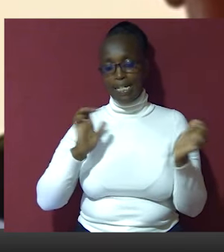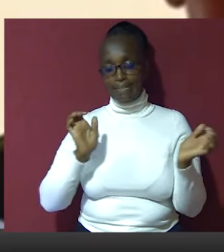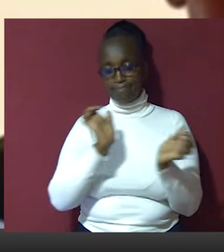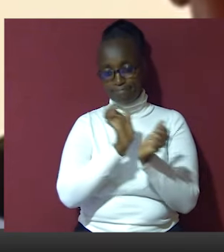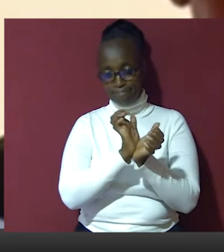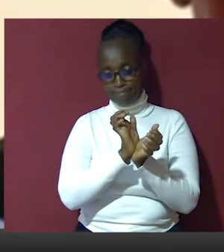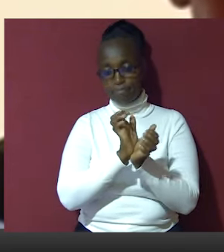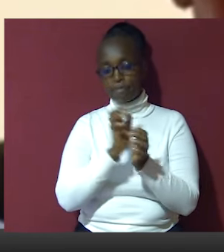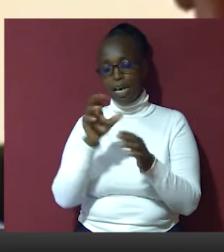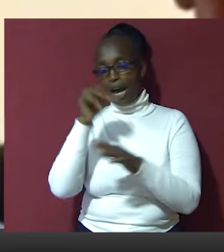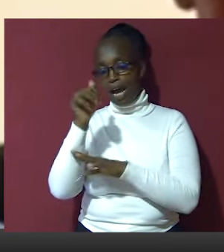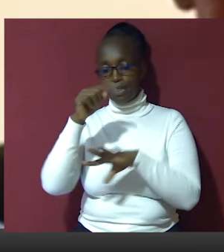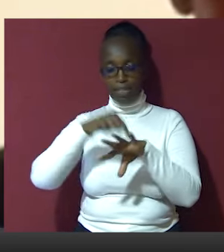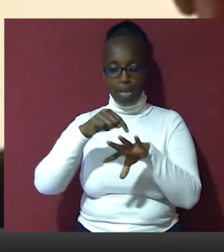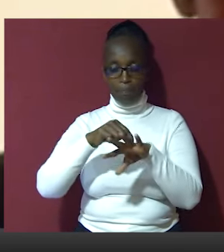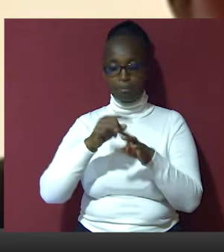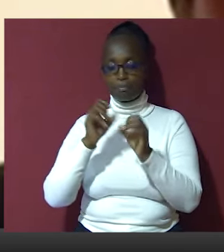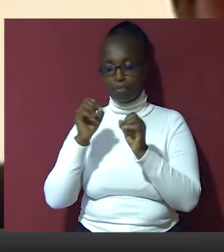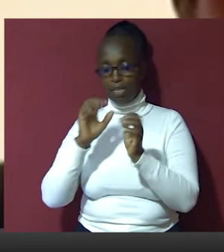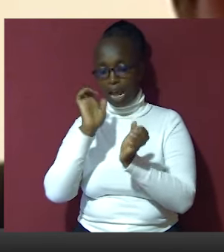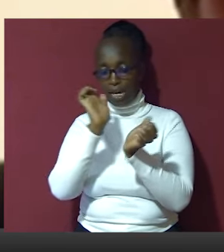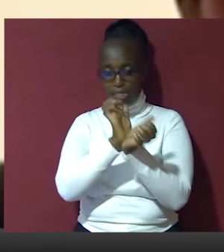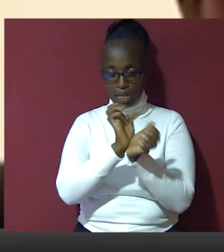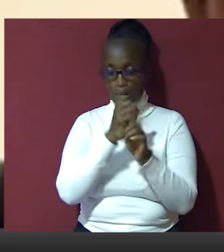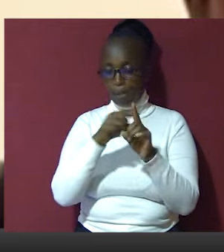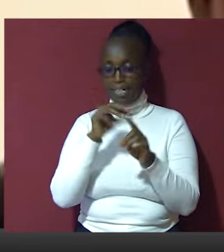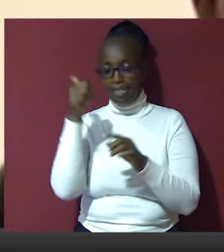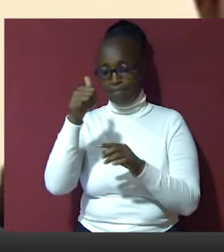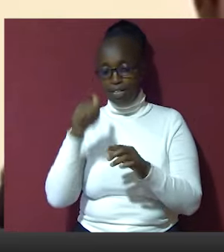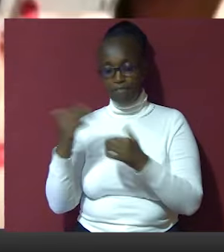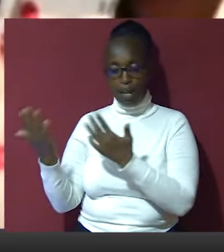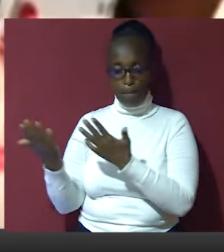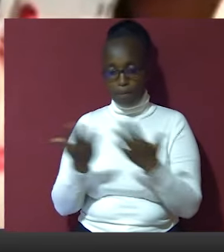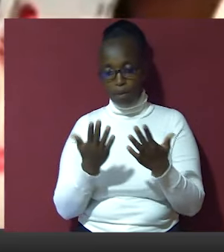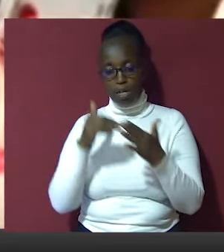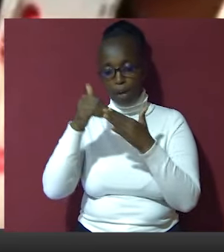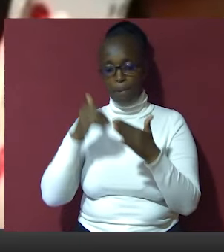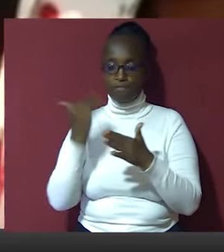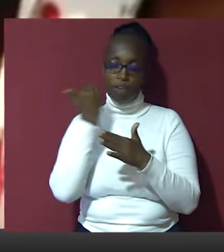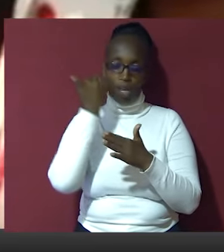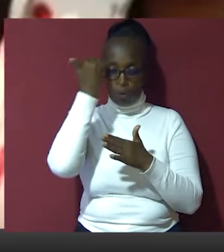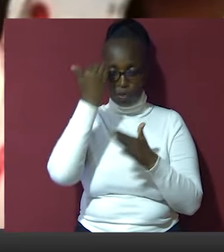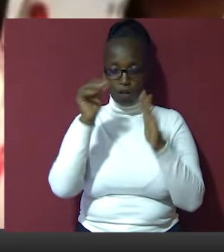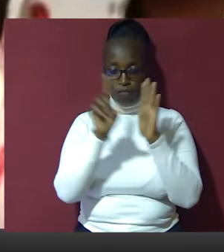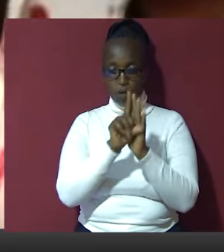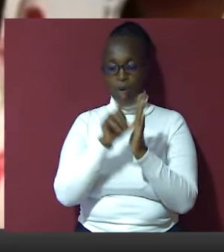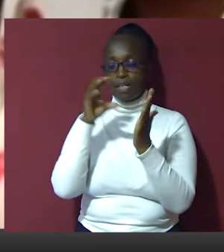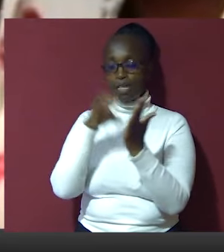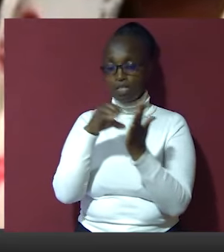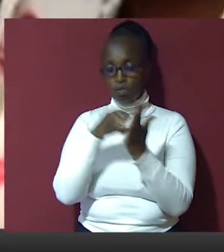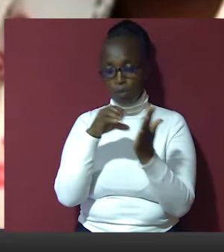most cases, subsequent release without being brought before the court of law. This situation is